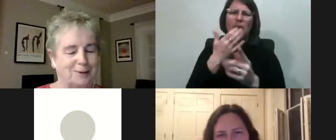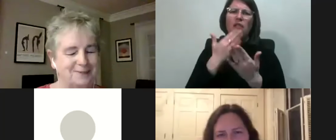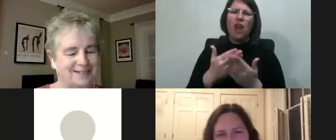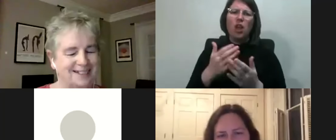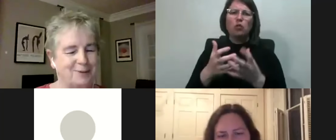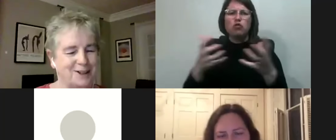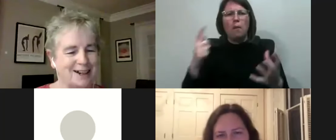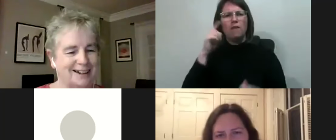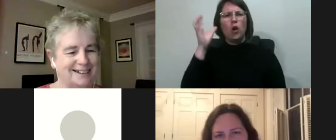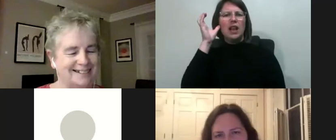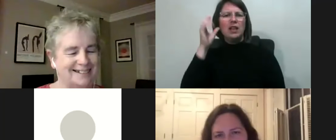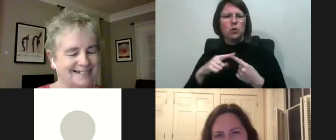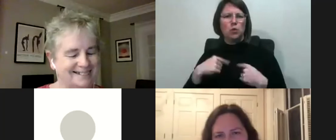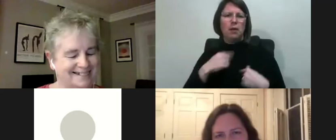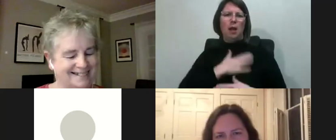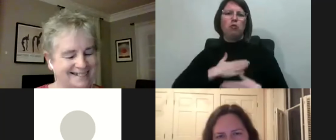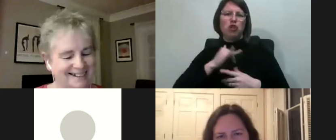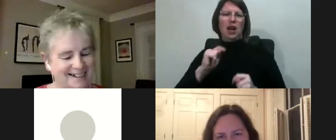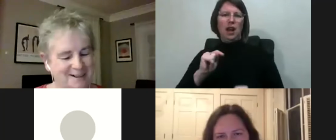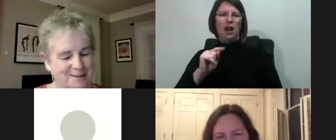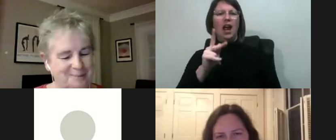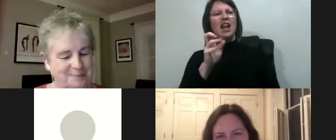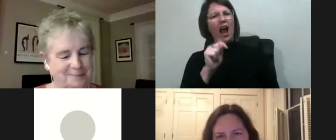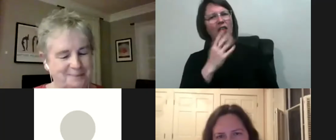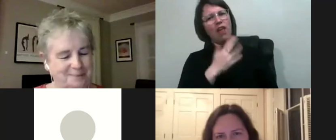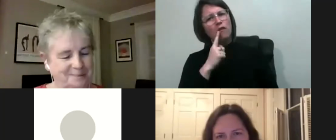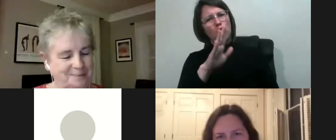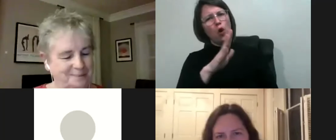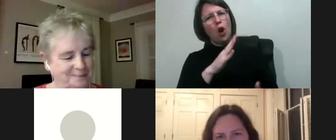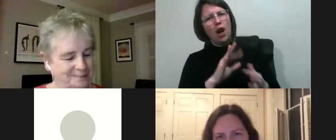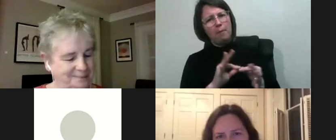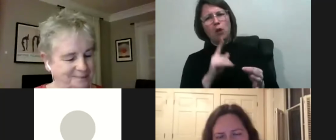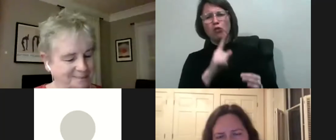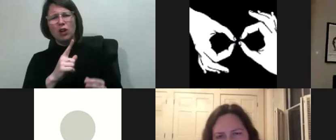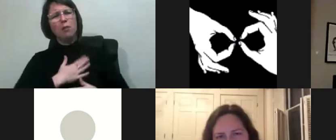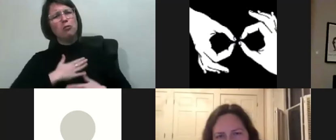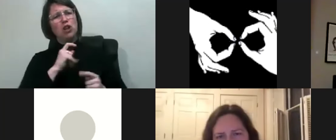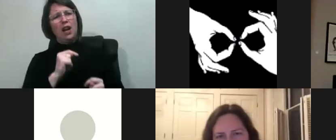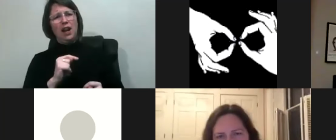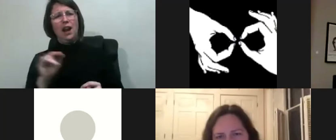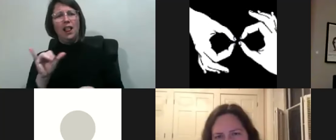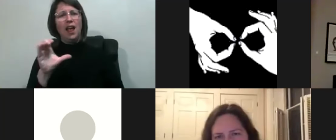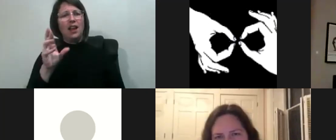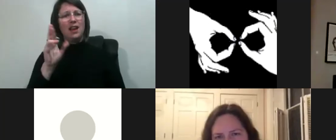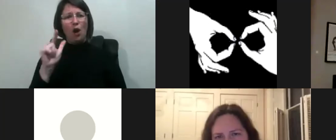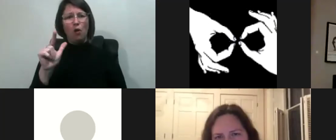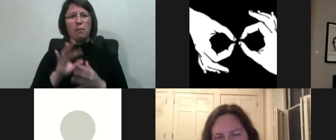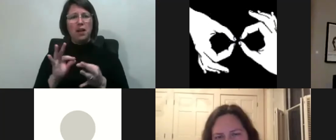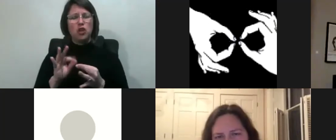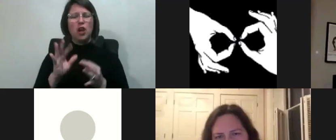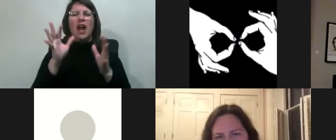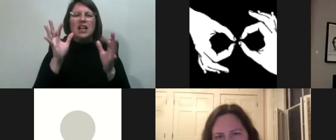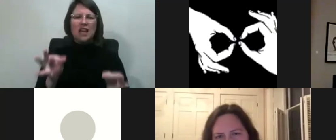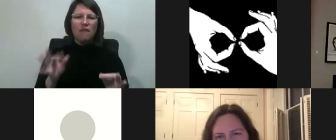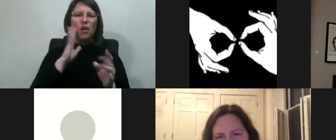though. Appreciate it. Thank you for your comment. We really do appreciate it. It definitely is, as Carol said, it's definitely going to be an impact for